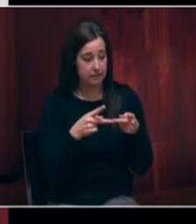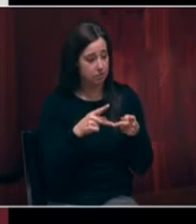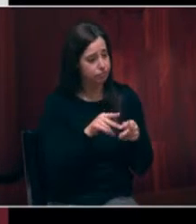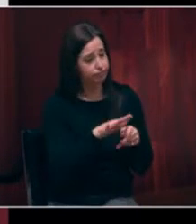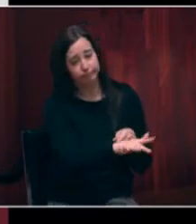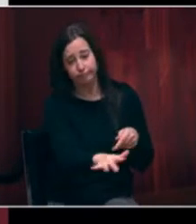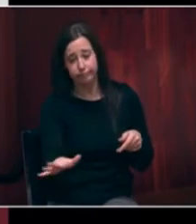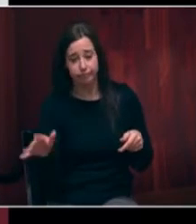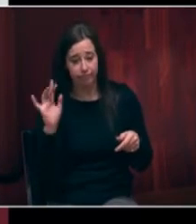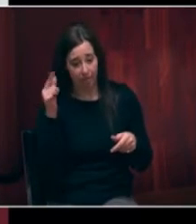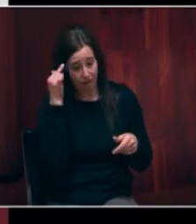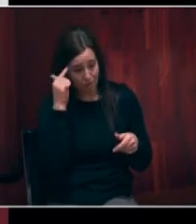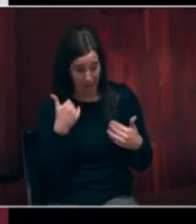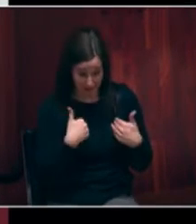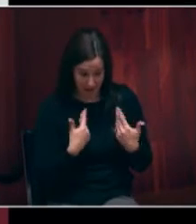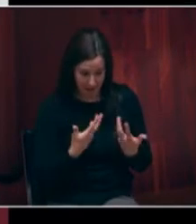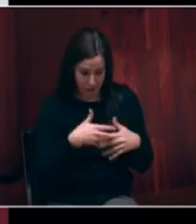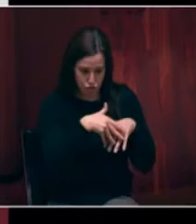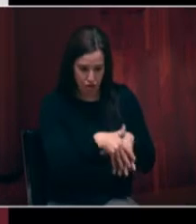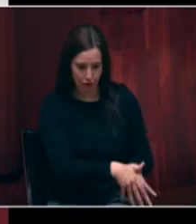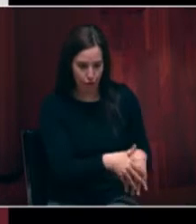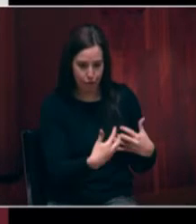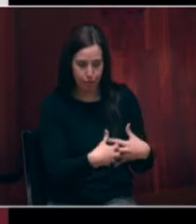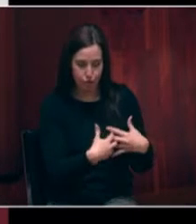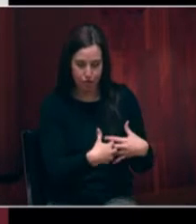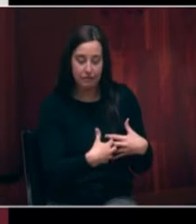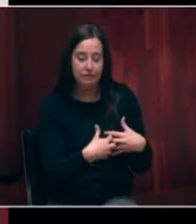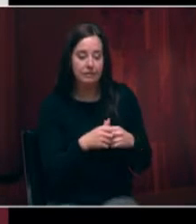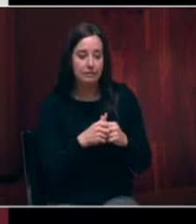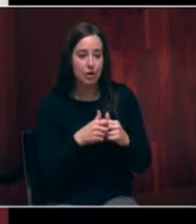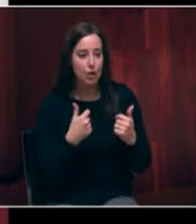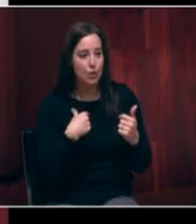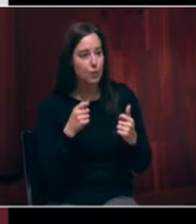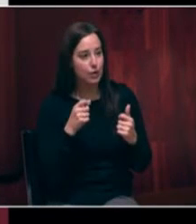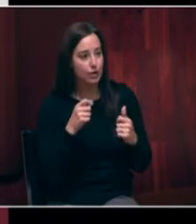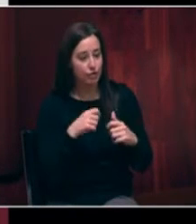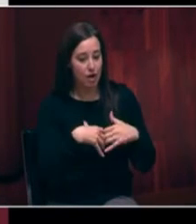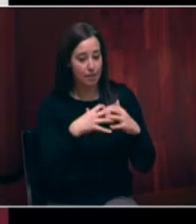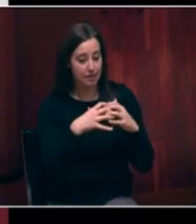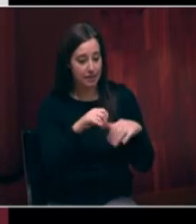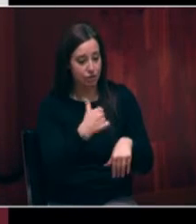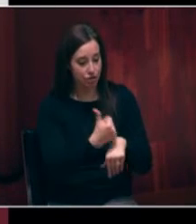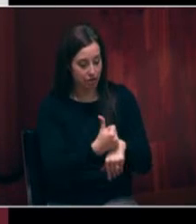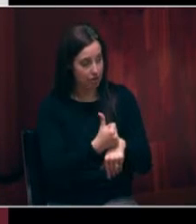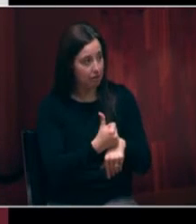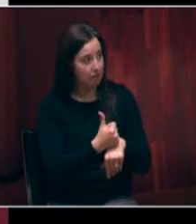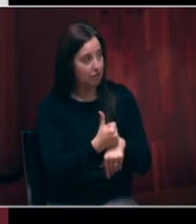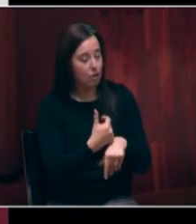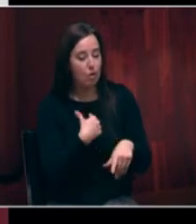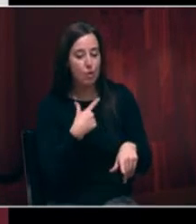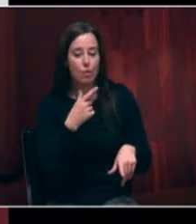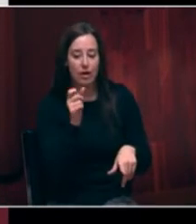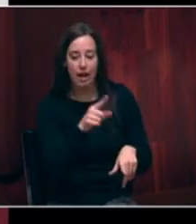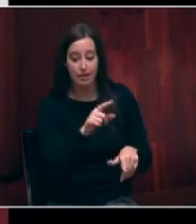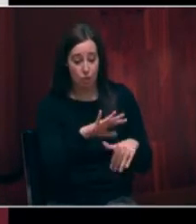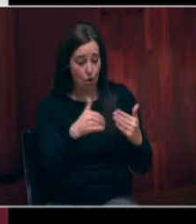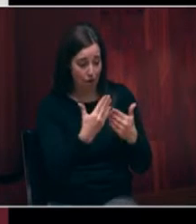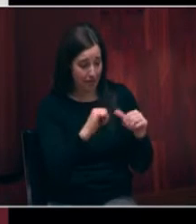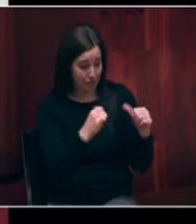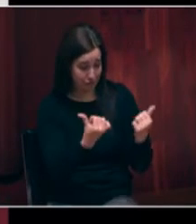have a shredder in them. So from an implementation standpoint, we're going to ask agencies to evaluate how are you destroying CUI at